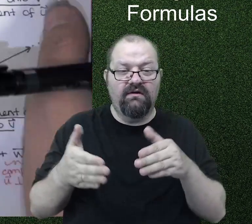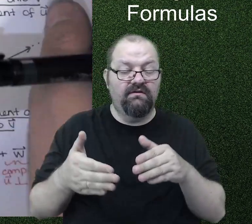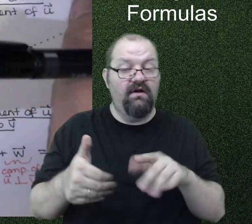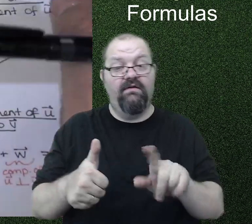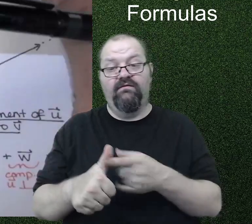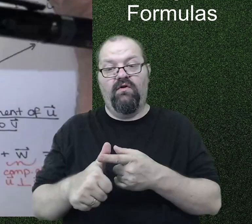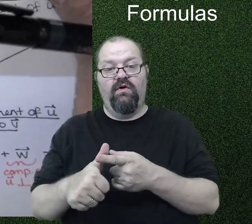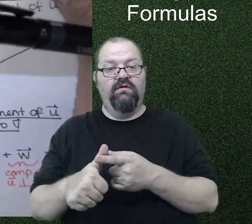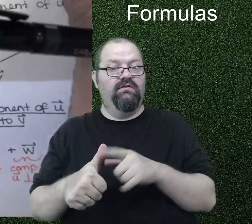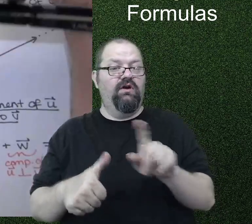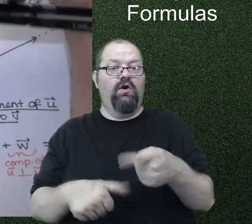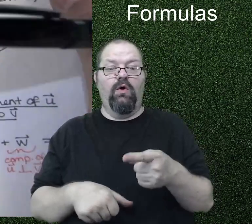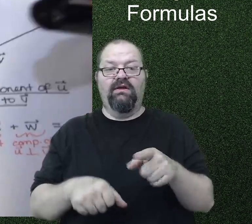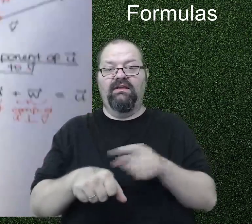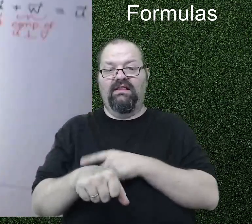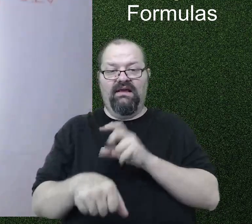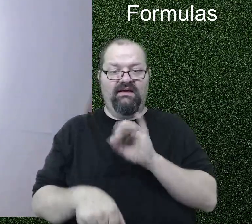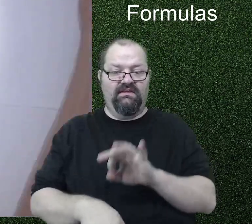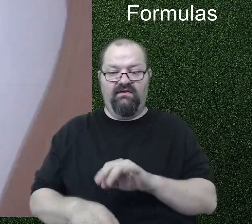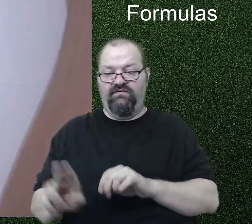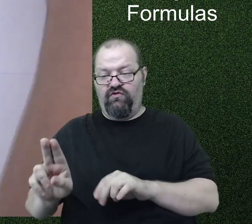of the projection of u onto v.